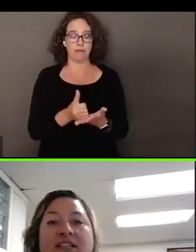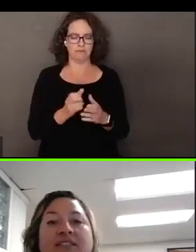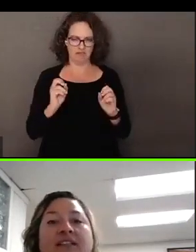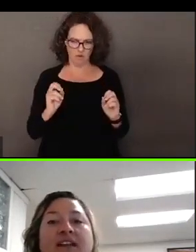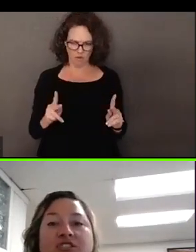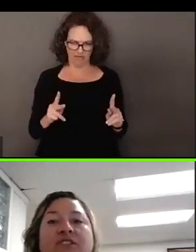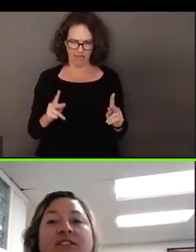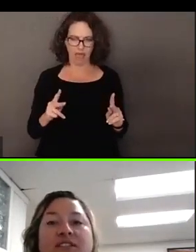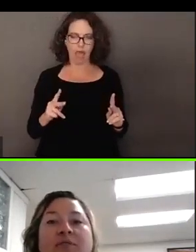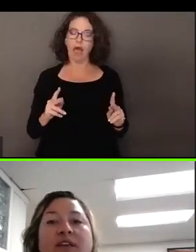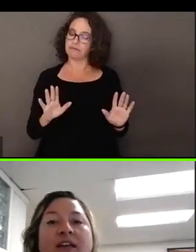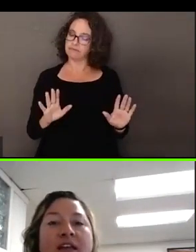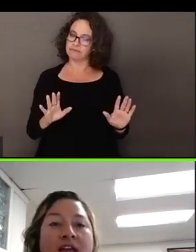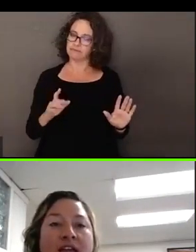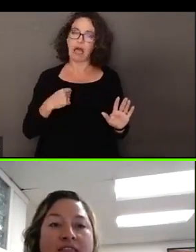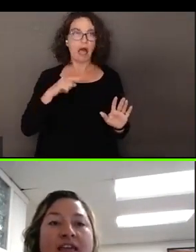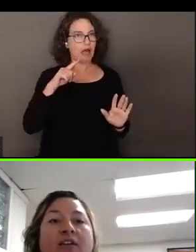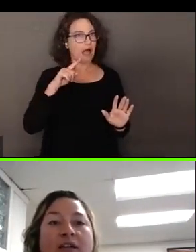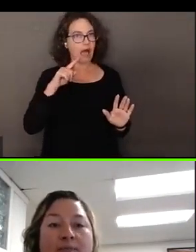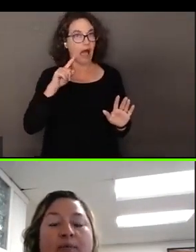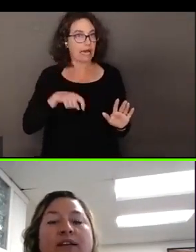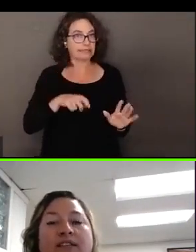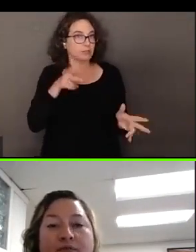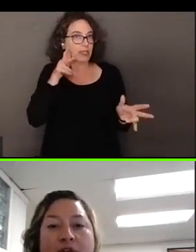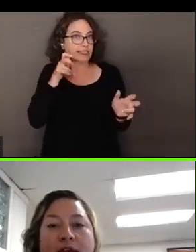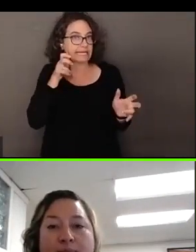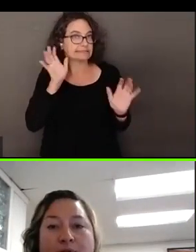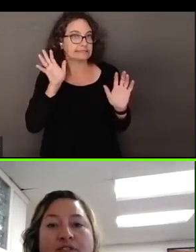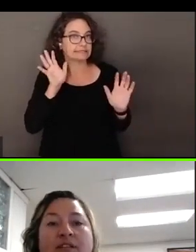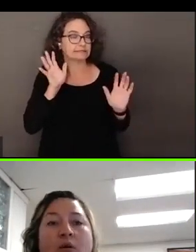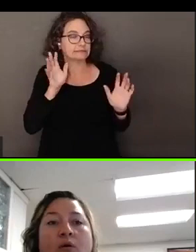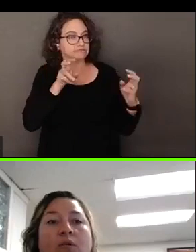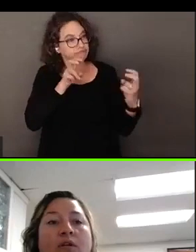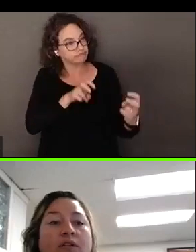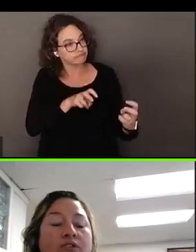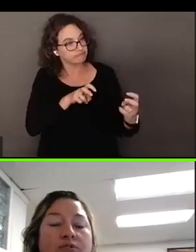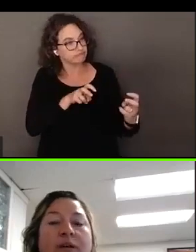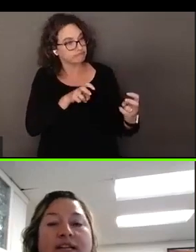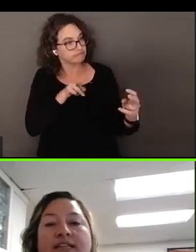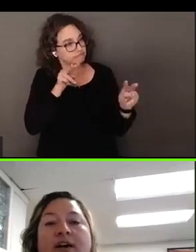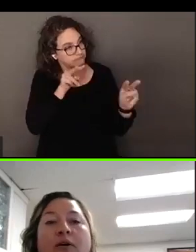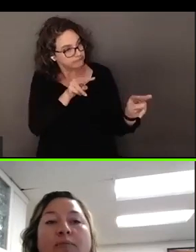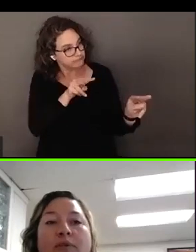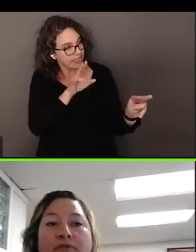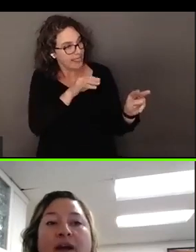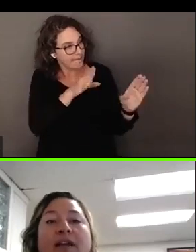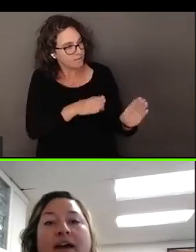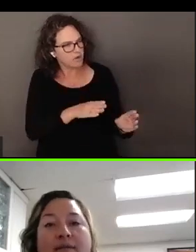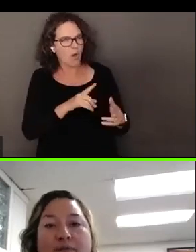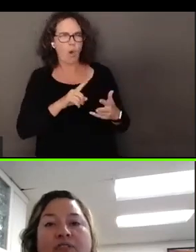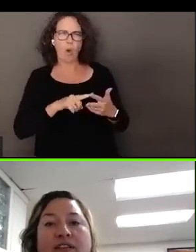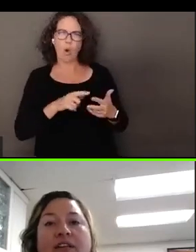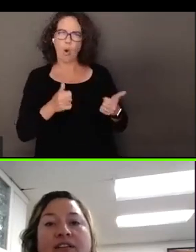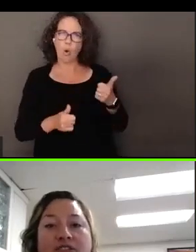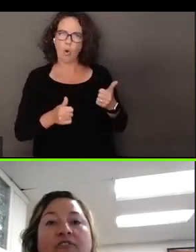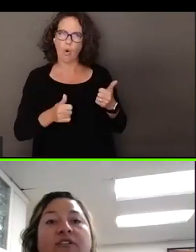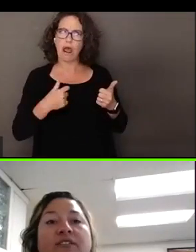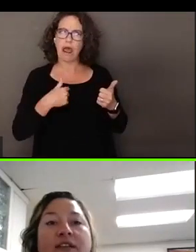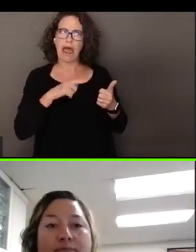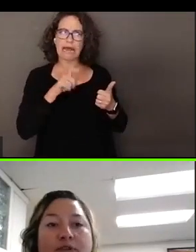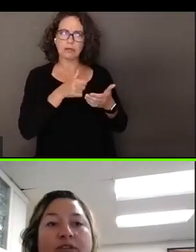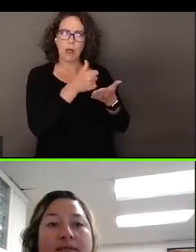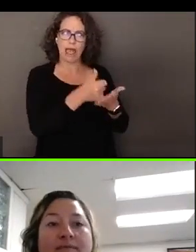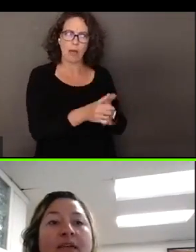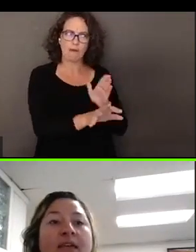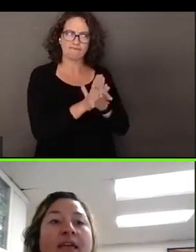just need to listen. I just need to be there and present for that person. Or do I need to help find that person a